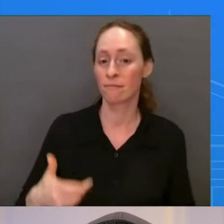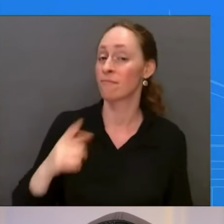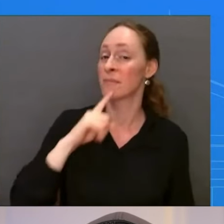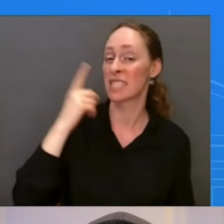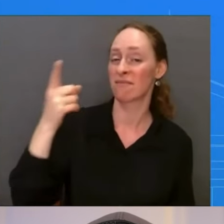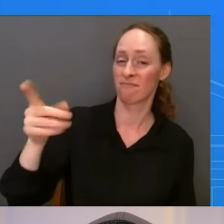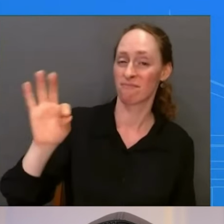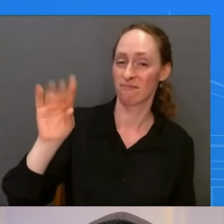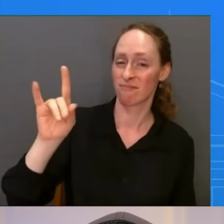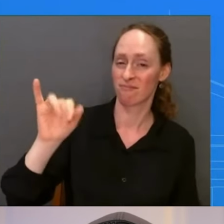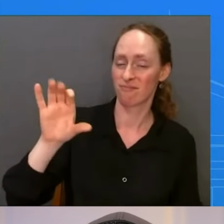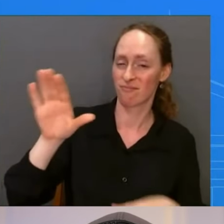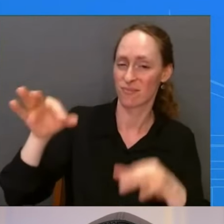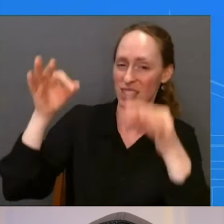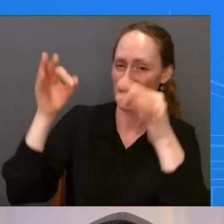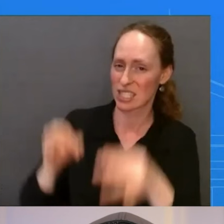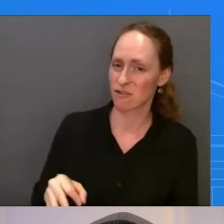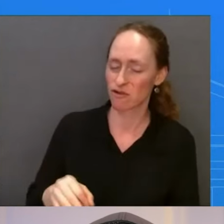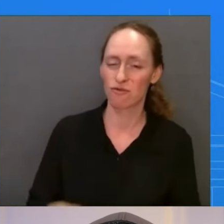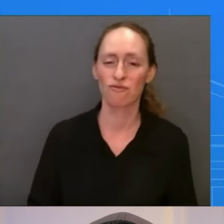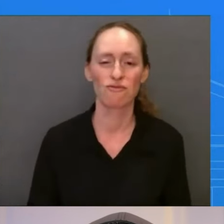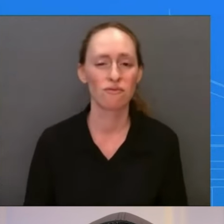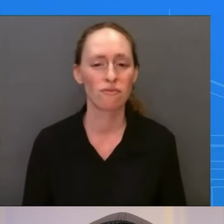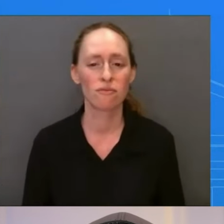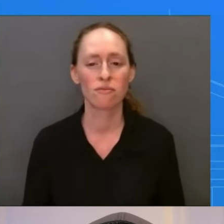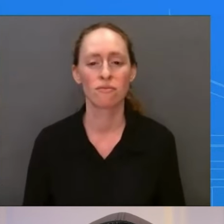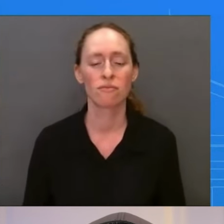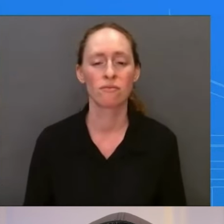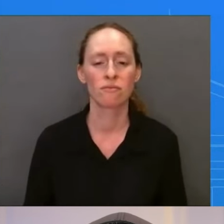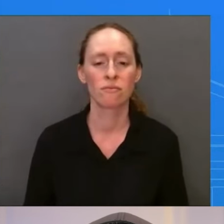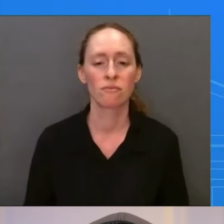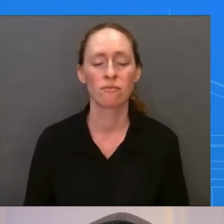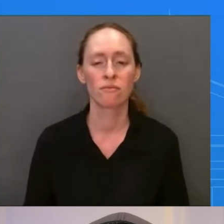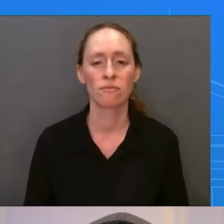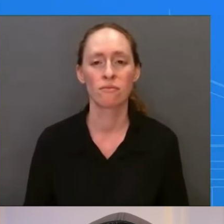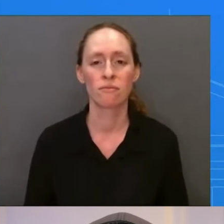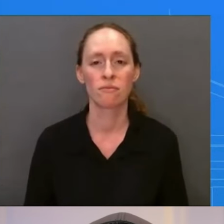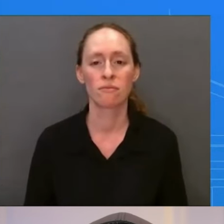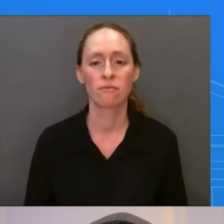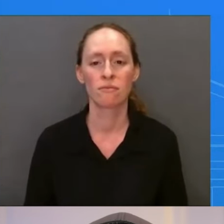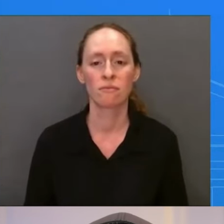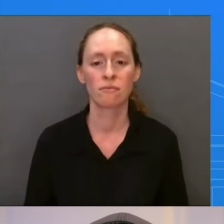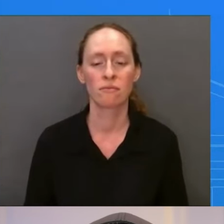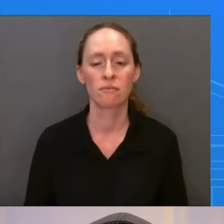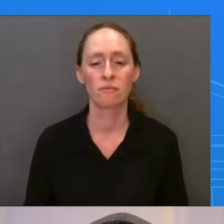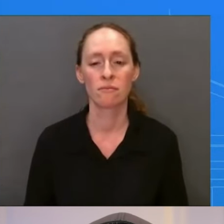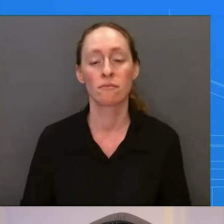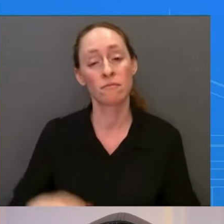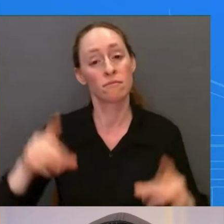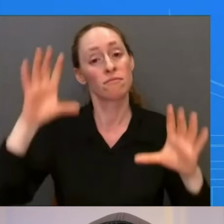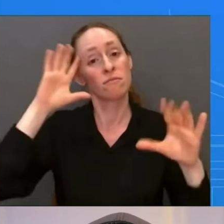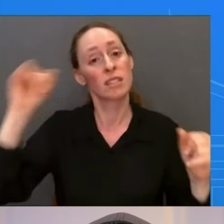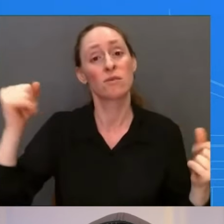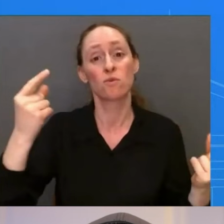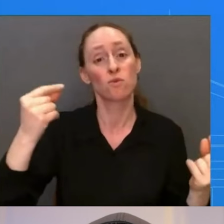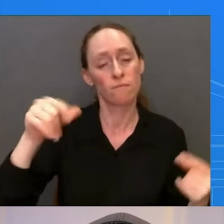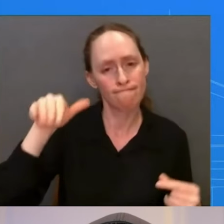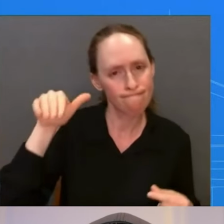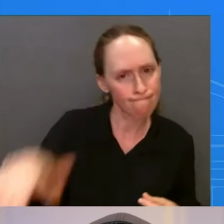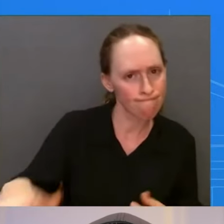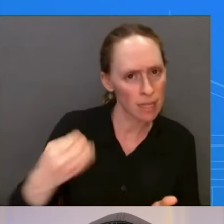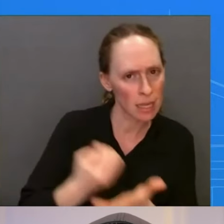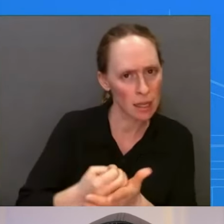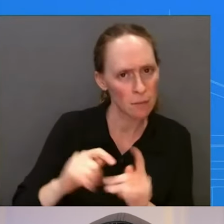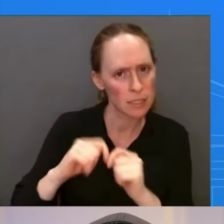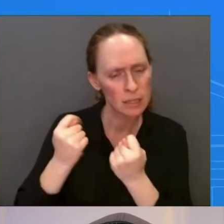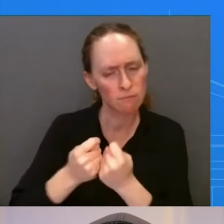the president has done is given his economic team a directive on how to protect taxpayers and also depositors. And so that